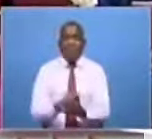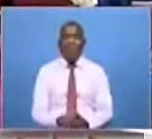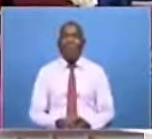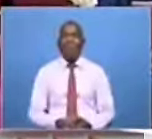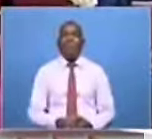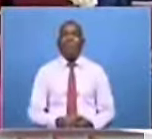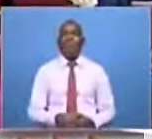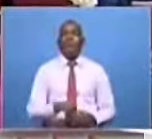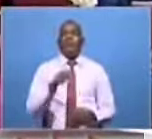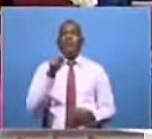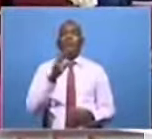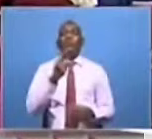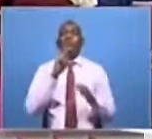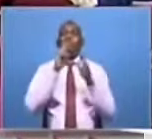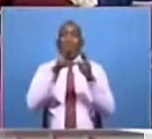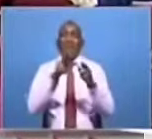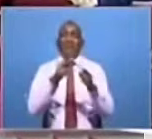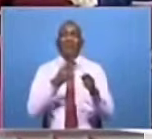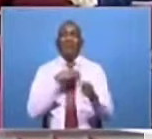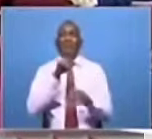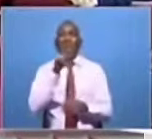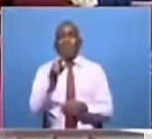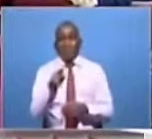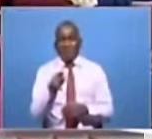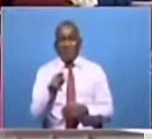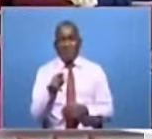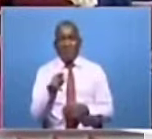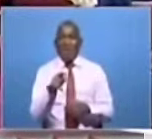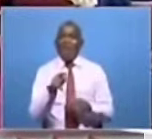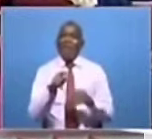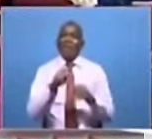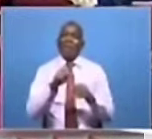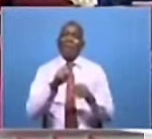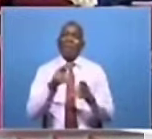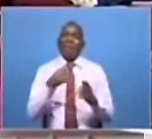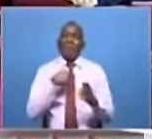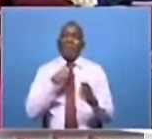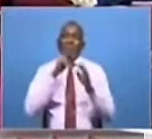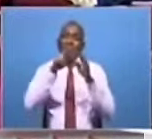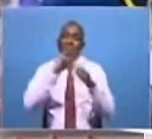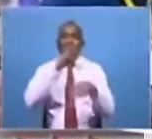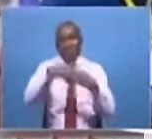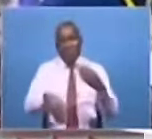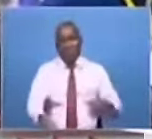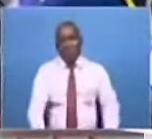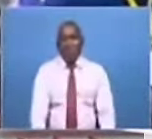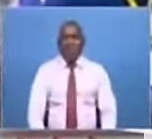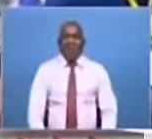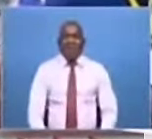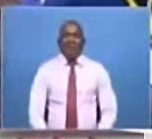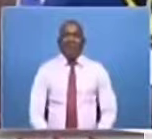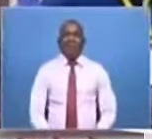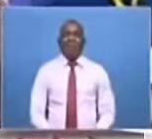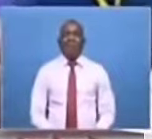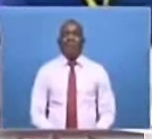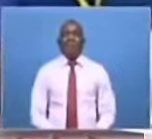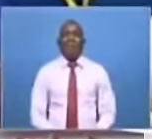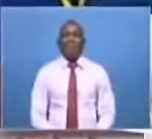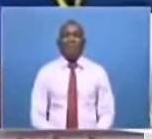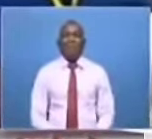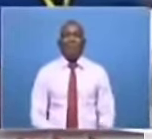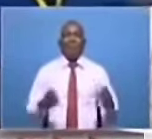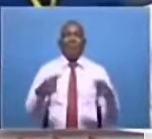so in answering my question, so may I complete my answer? Very well, Mr. Because, my lord,